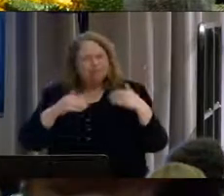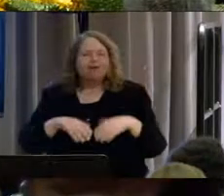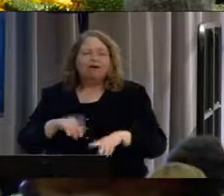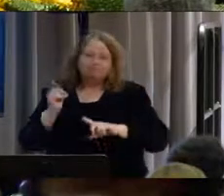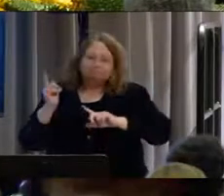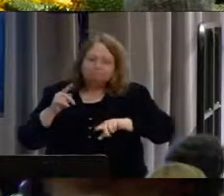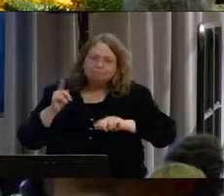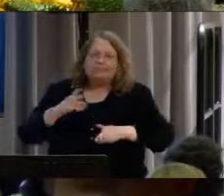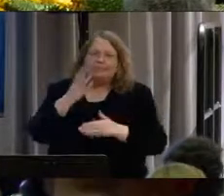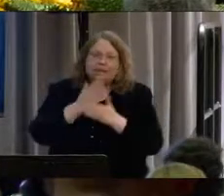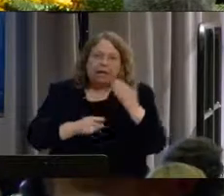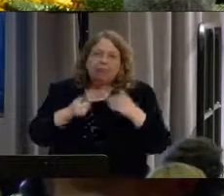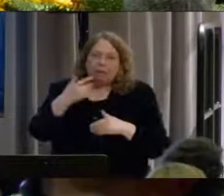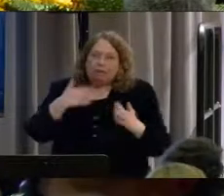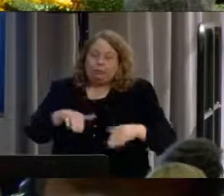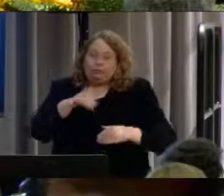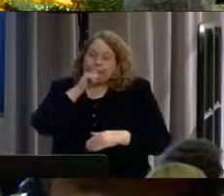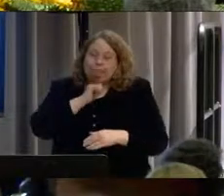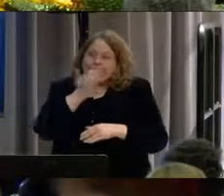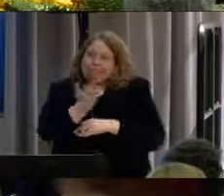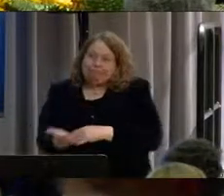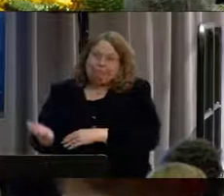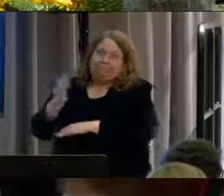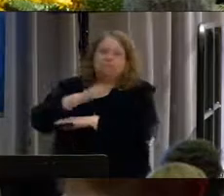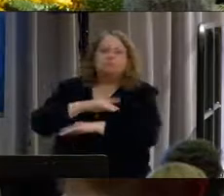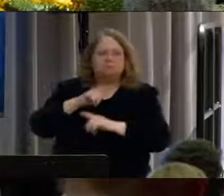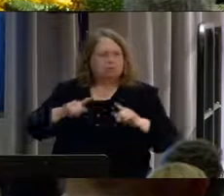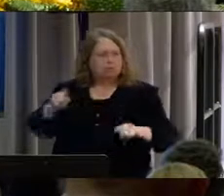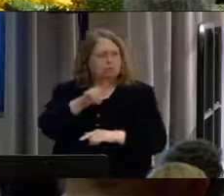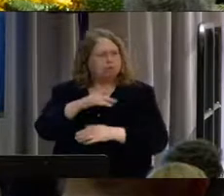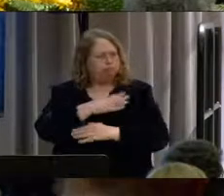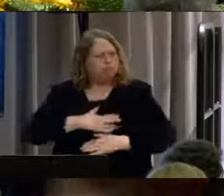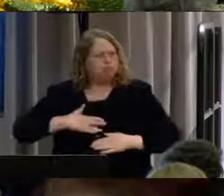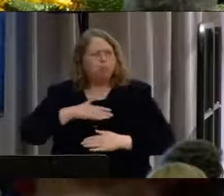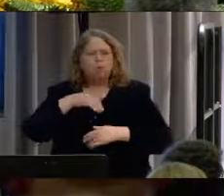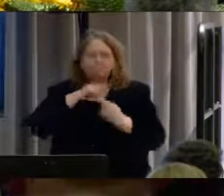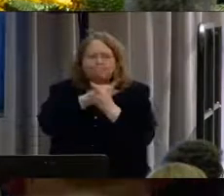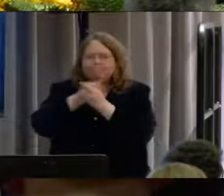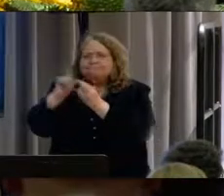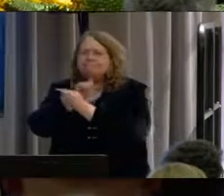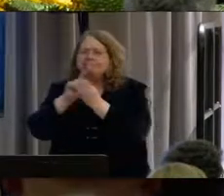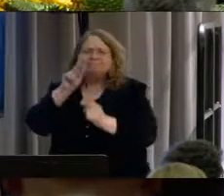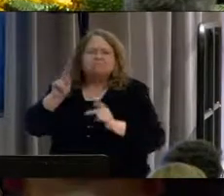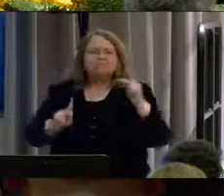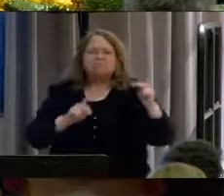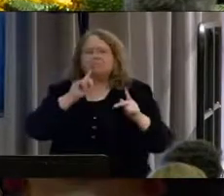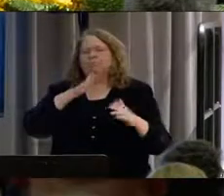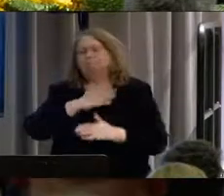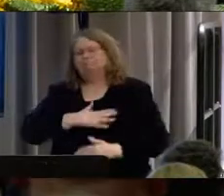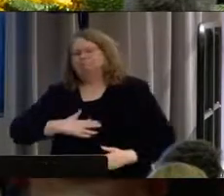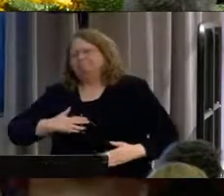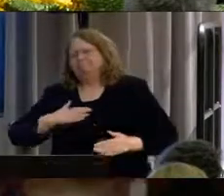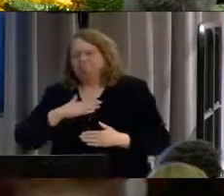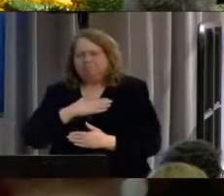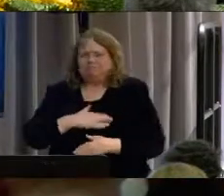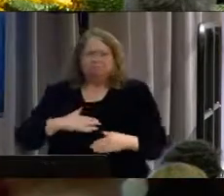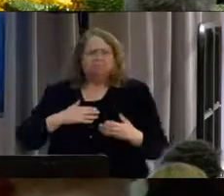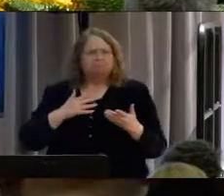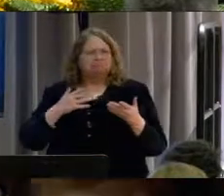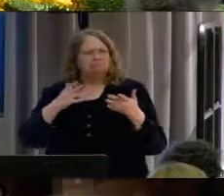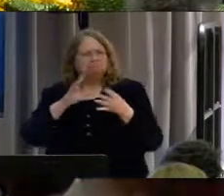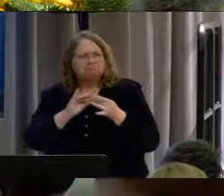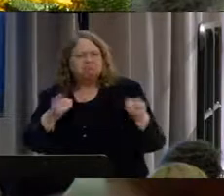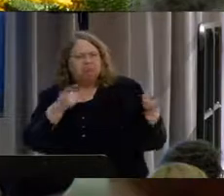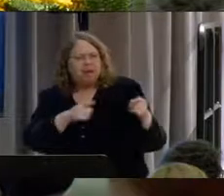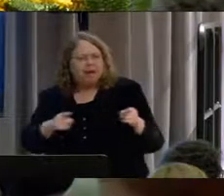for some of you, a long day, but I can tell that you have enjoyed it. Everyone I've talked with has been very, very pleased with the